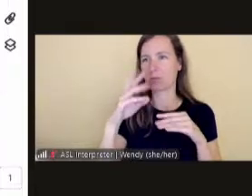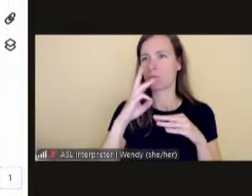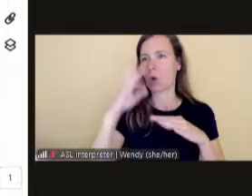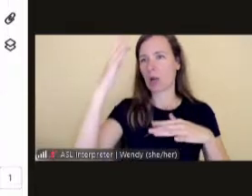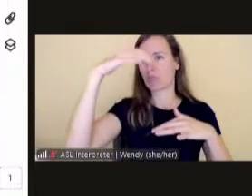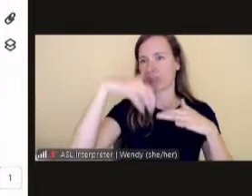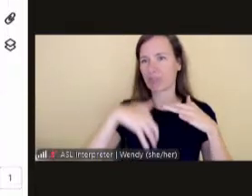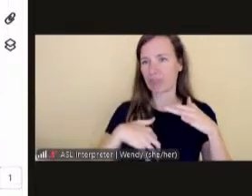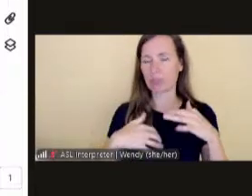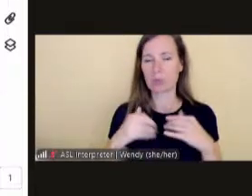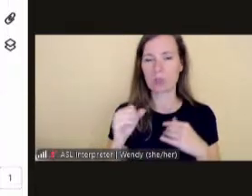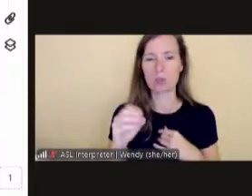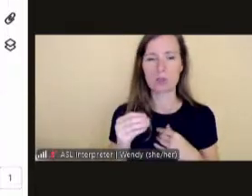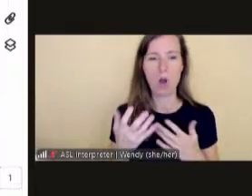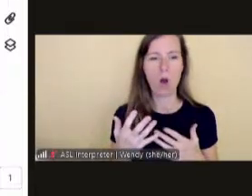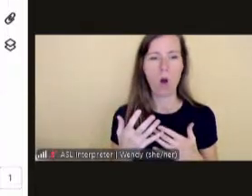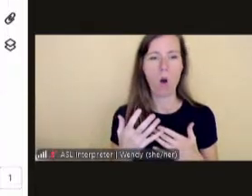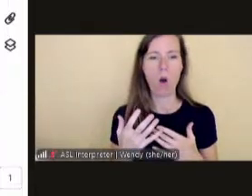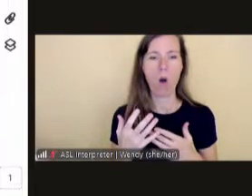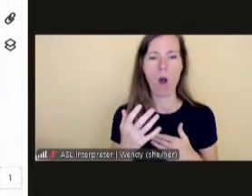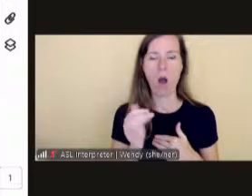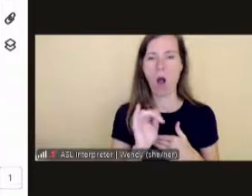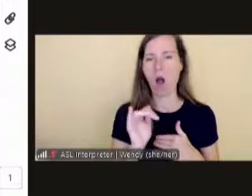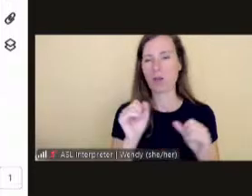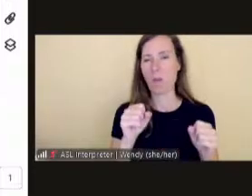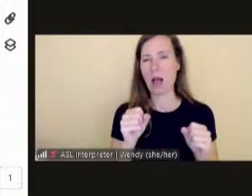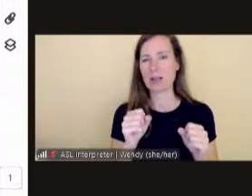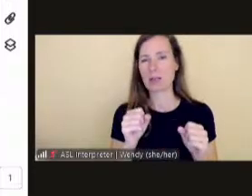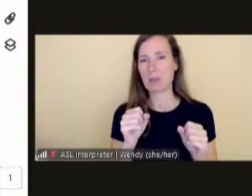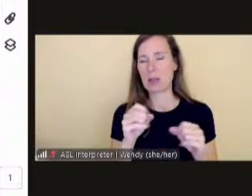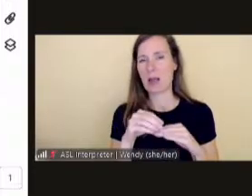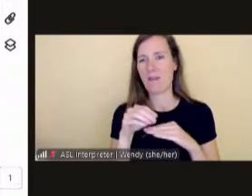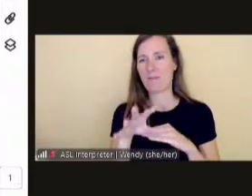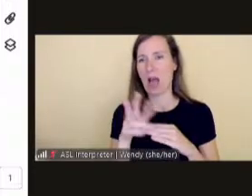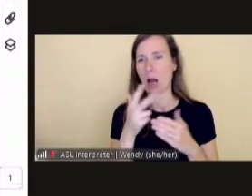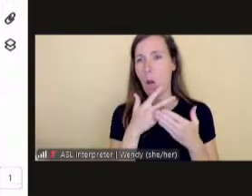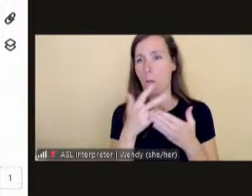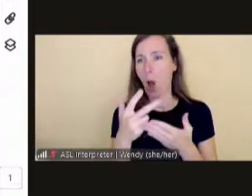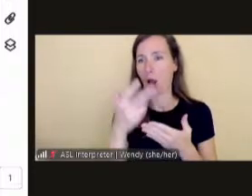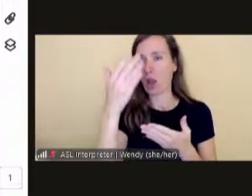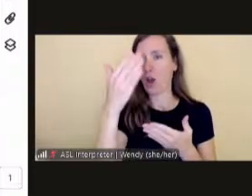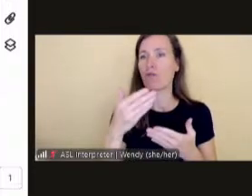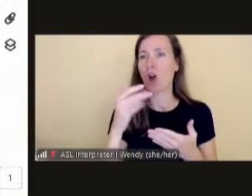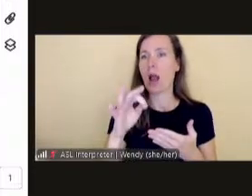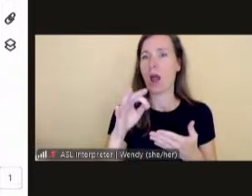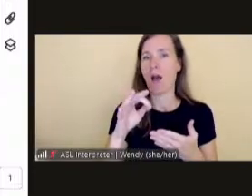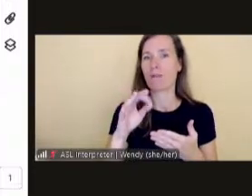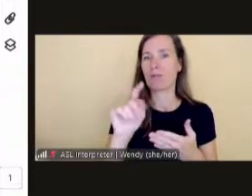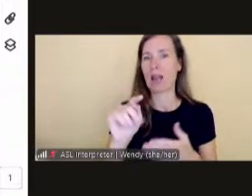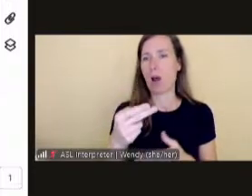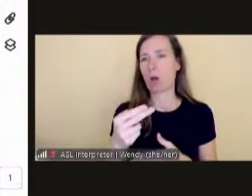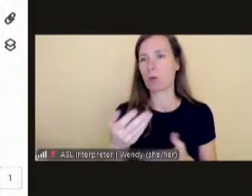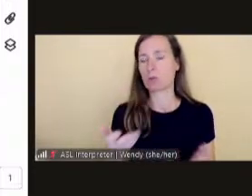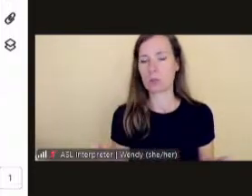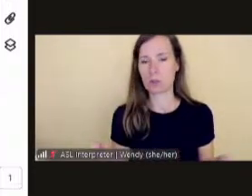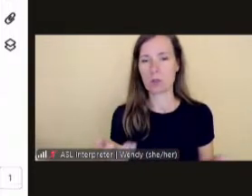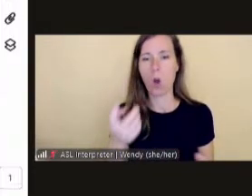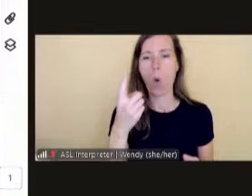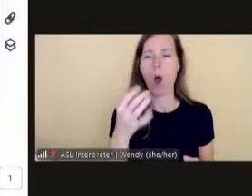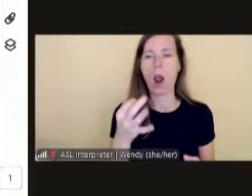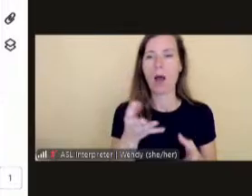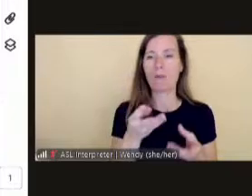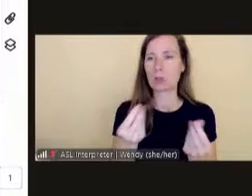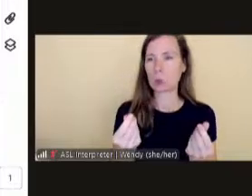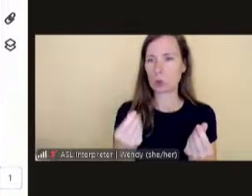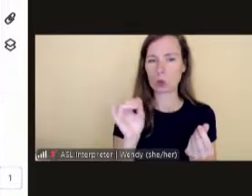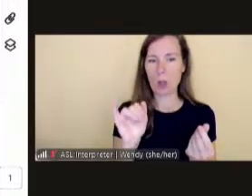the parking in front of the units, because one of the solutions that had been suggested was, well, you could